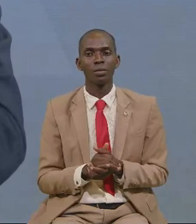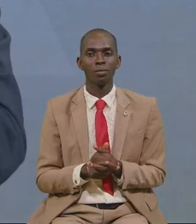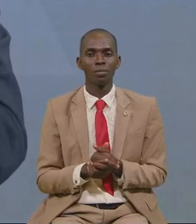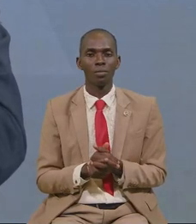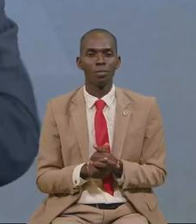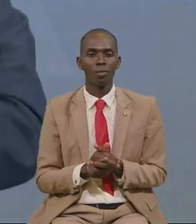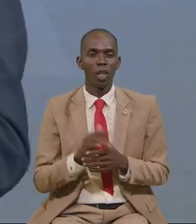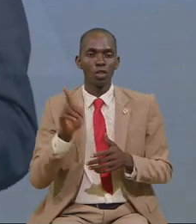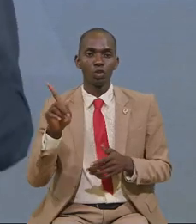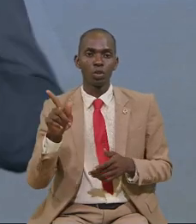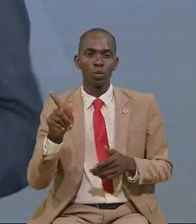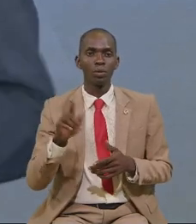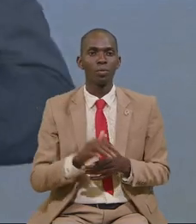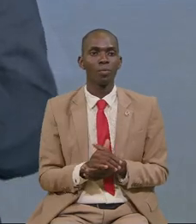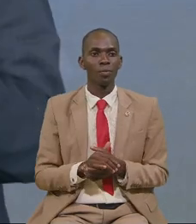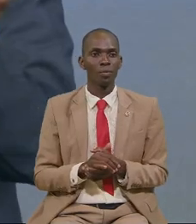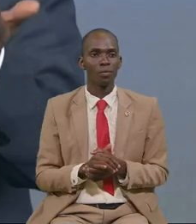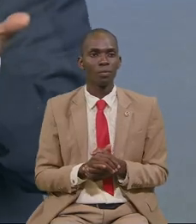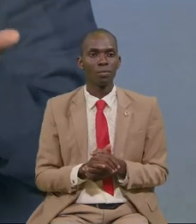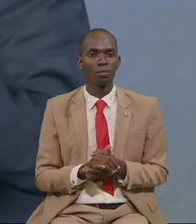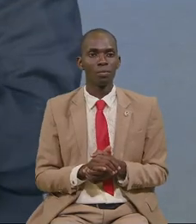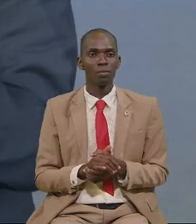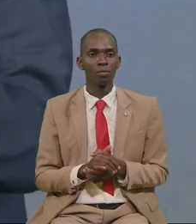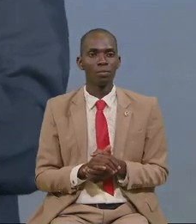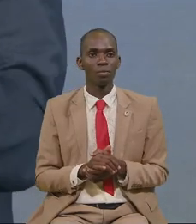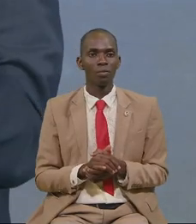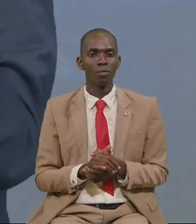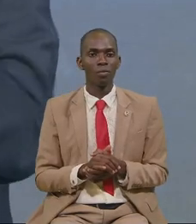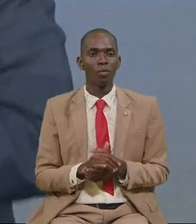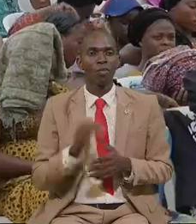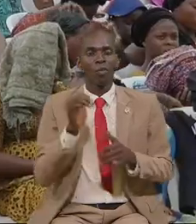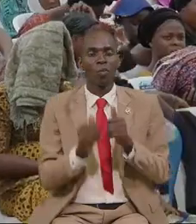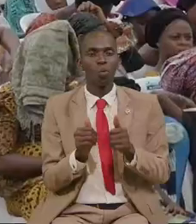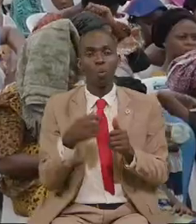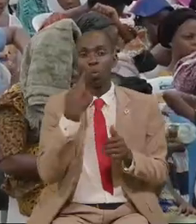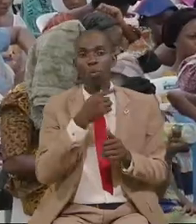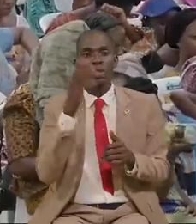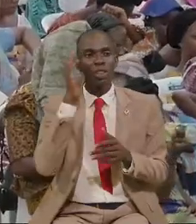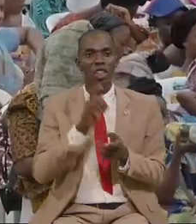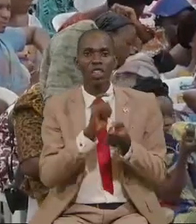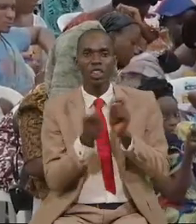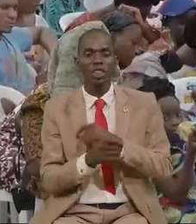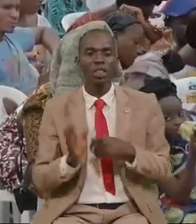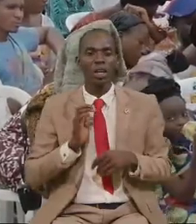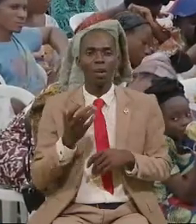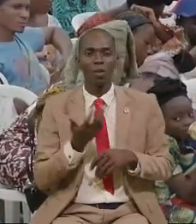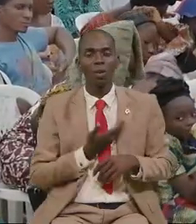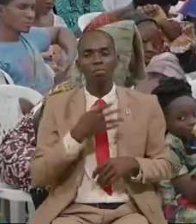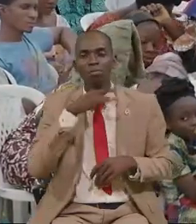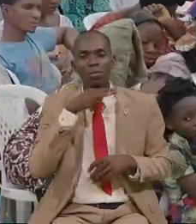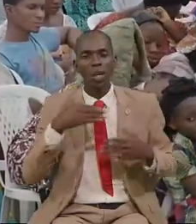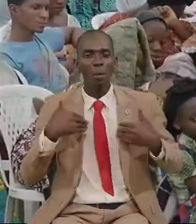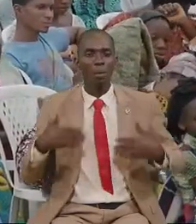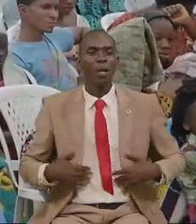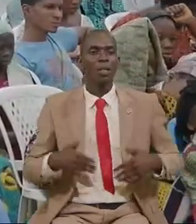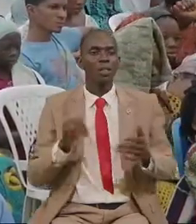Verse 21. In verse 21, who shall change our vile body, that it